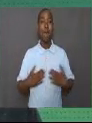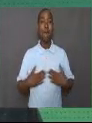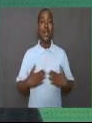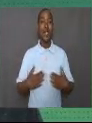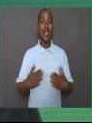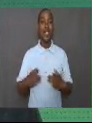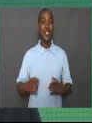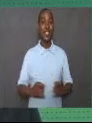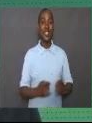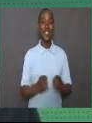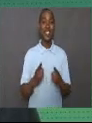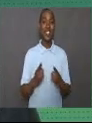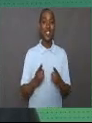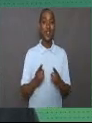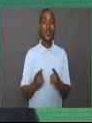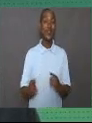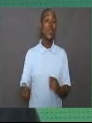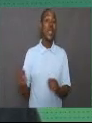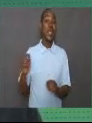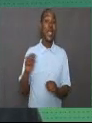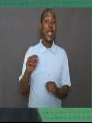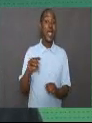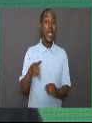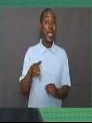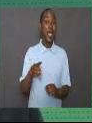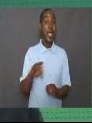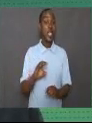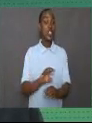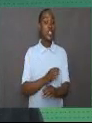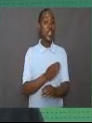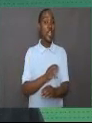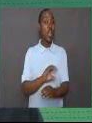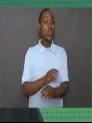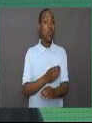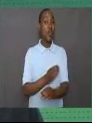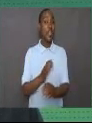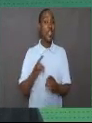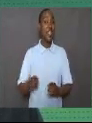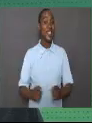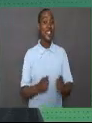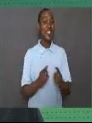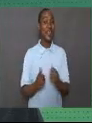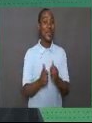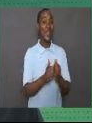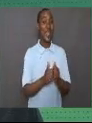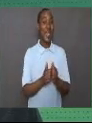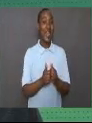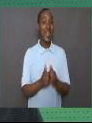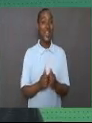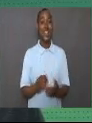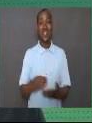systems, along with the circulatory system, which you will learn more about